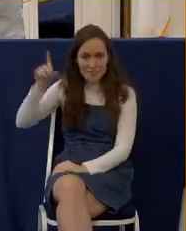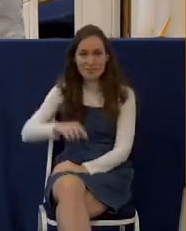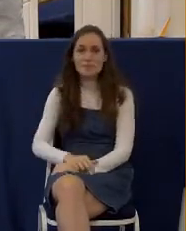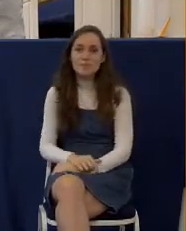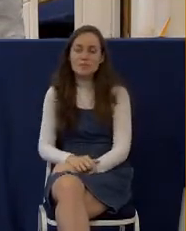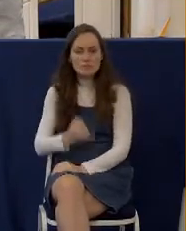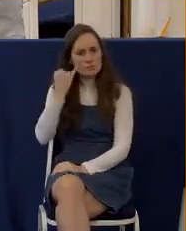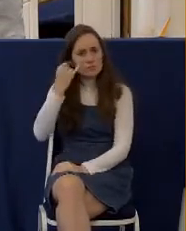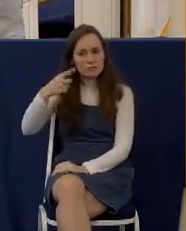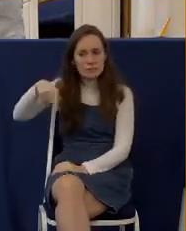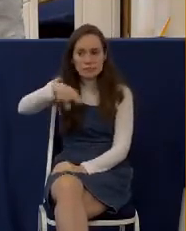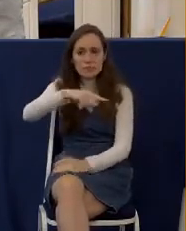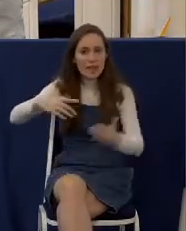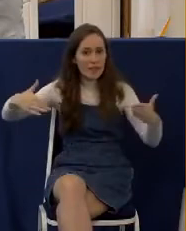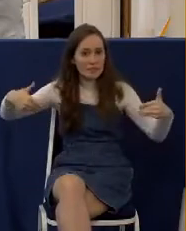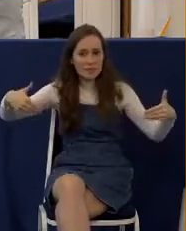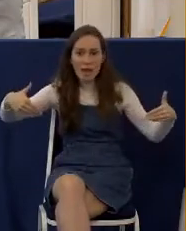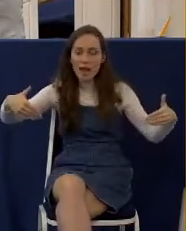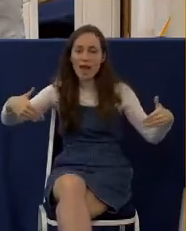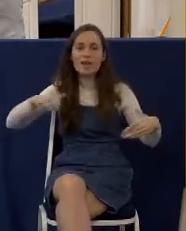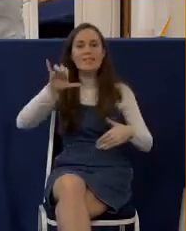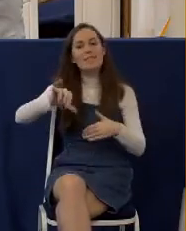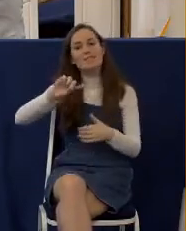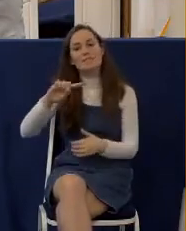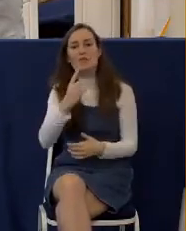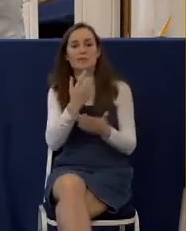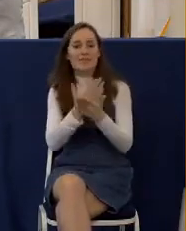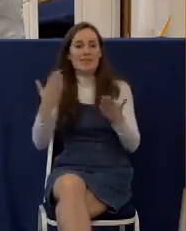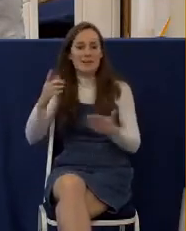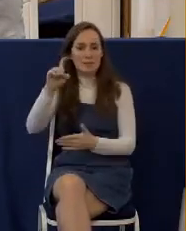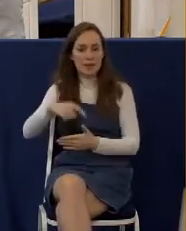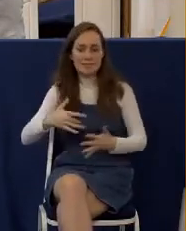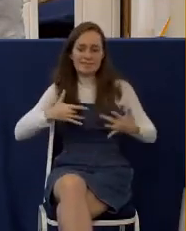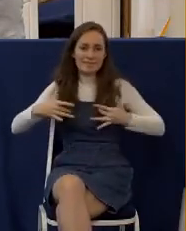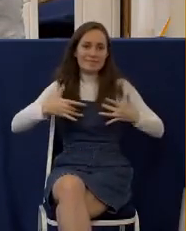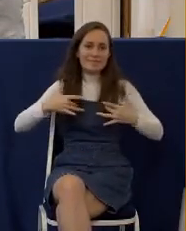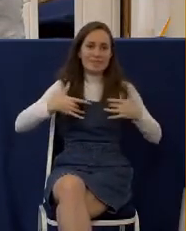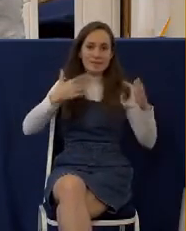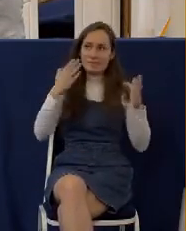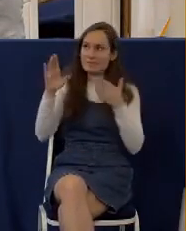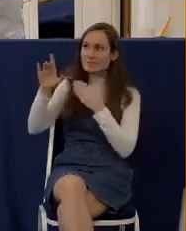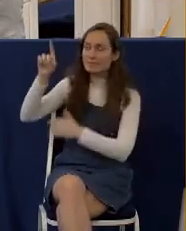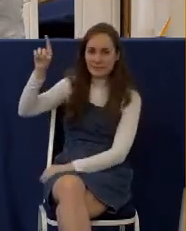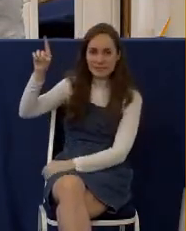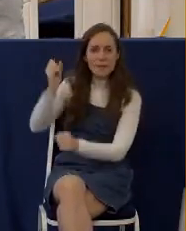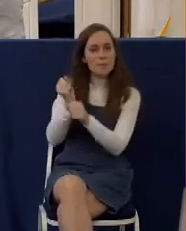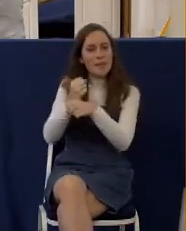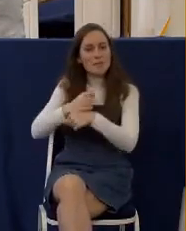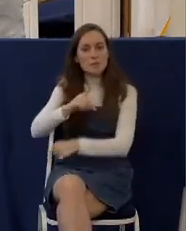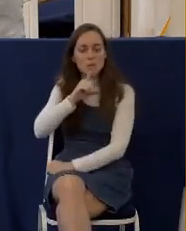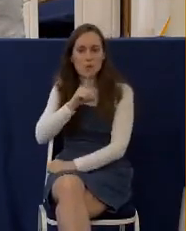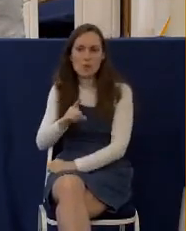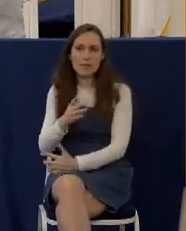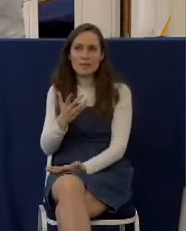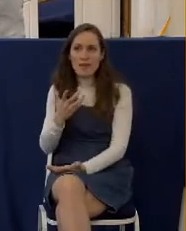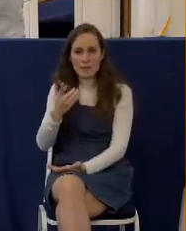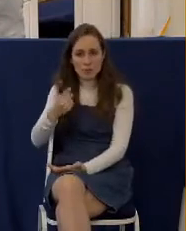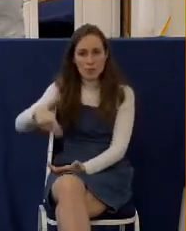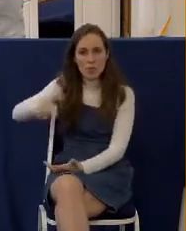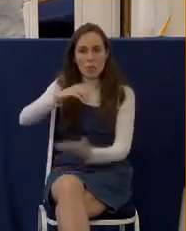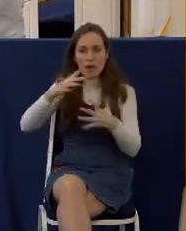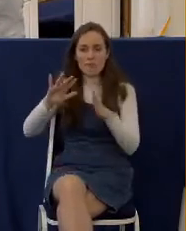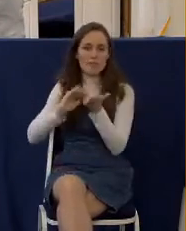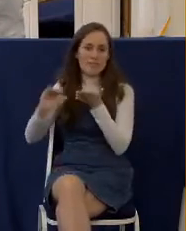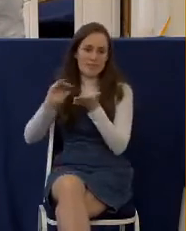And if you haven't done that, friend, that's the first thing you need to worry about. Making sure that you're